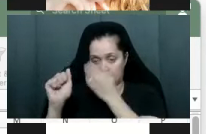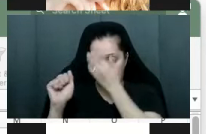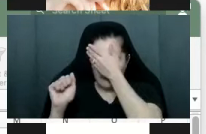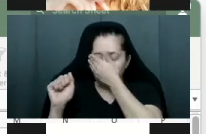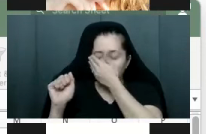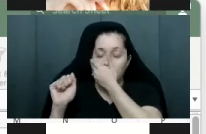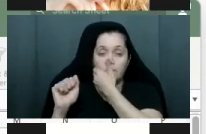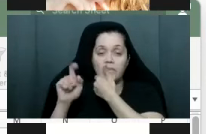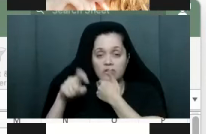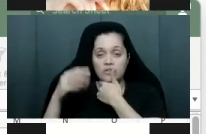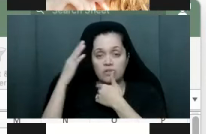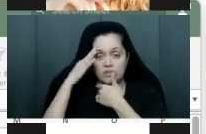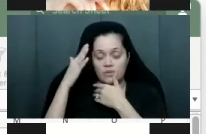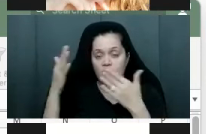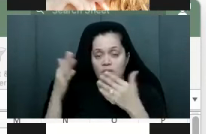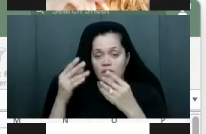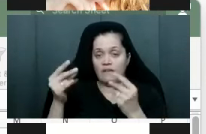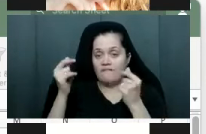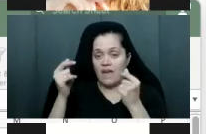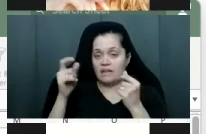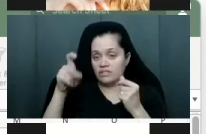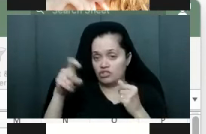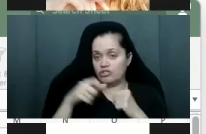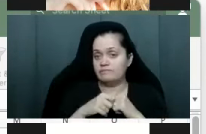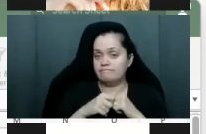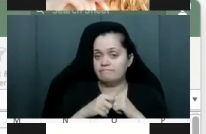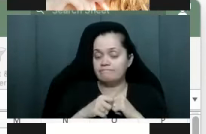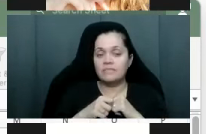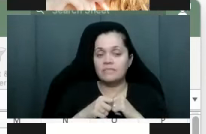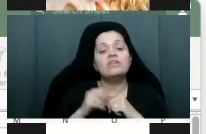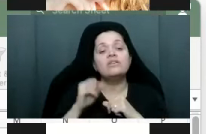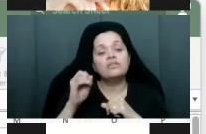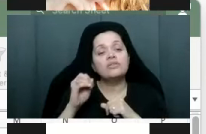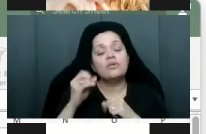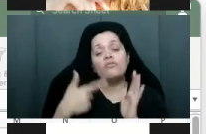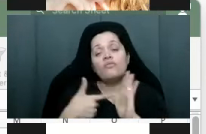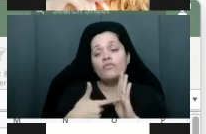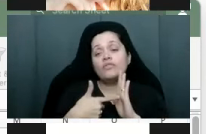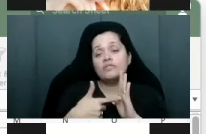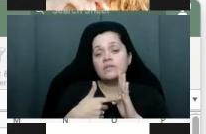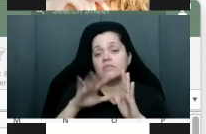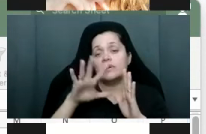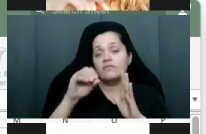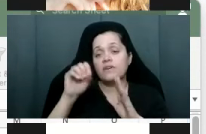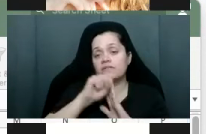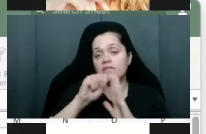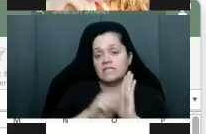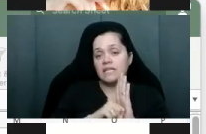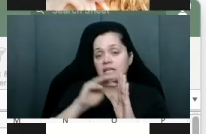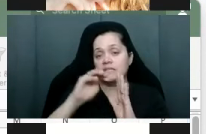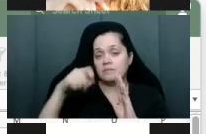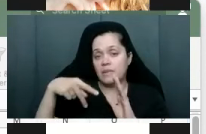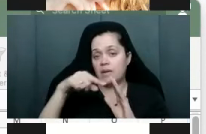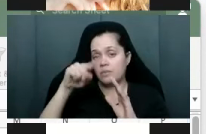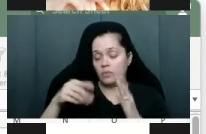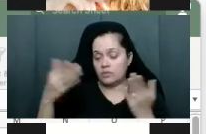we should know things fast. So, for instance, the 50 states map quiz will be in